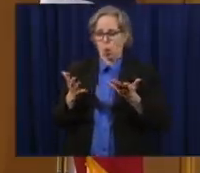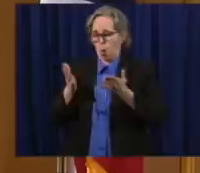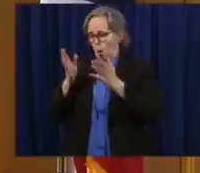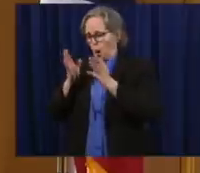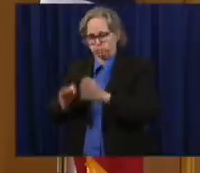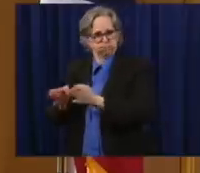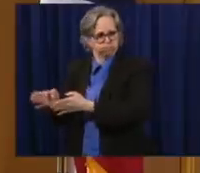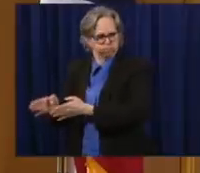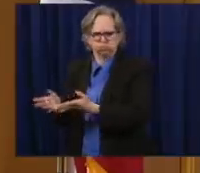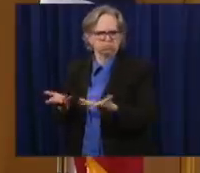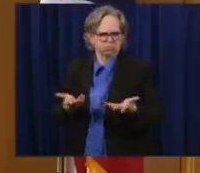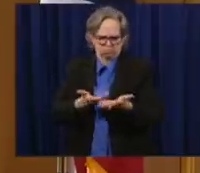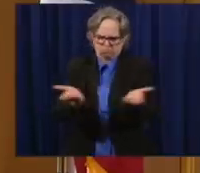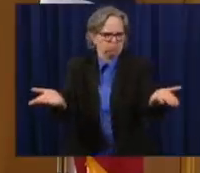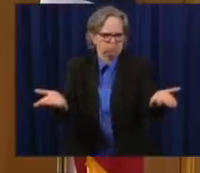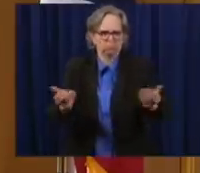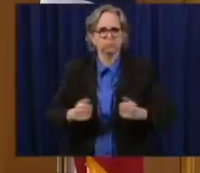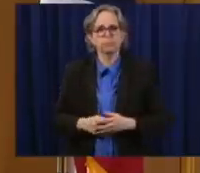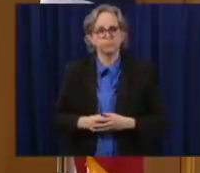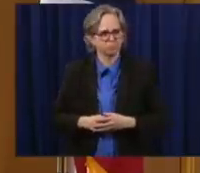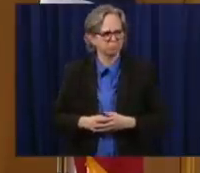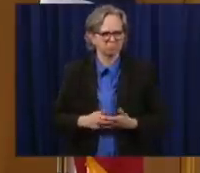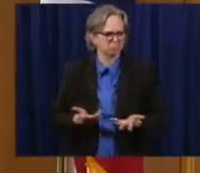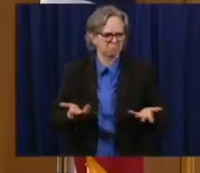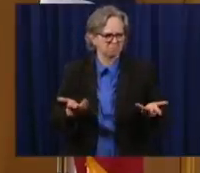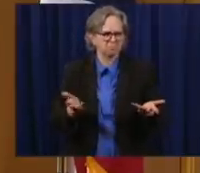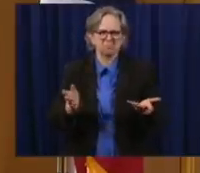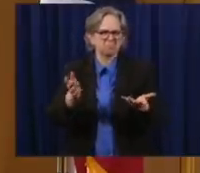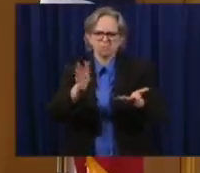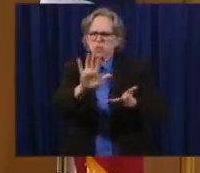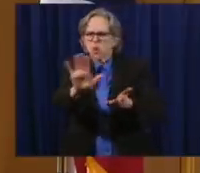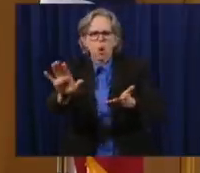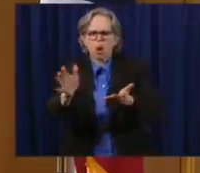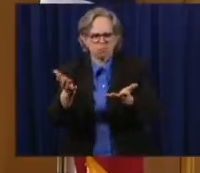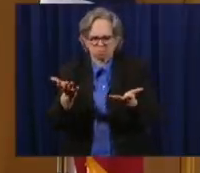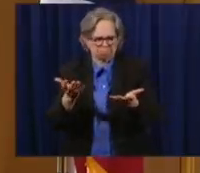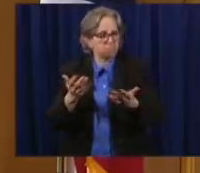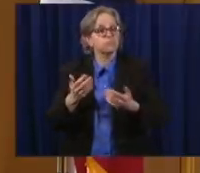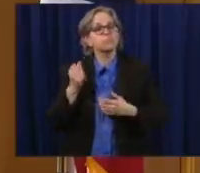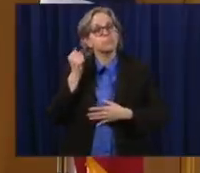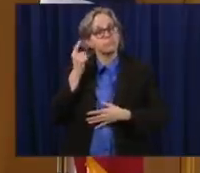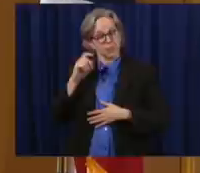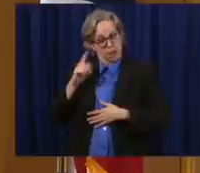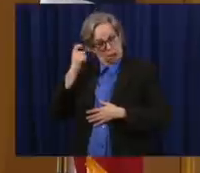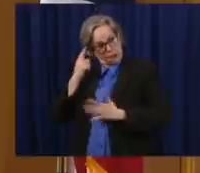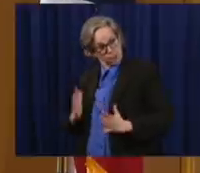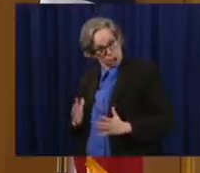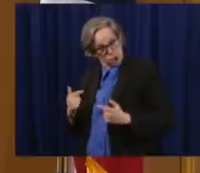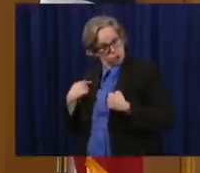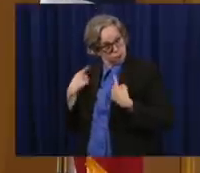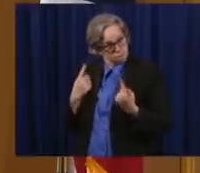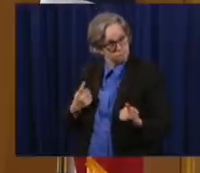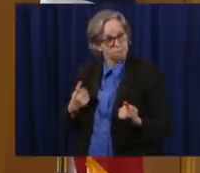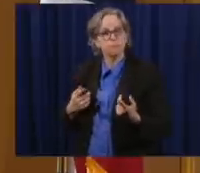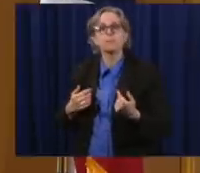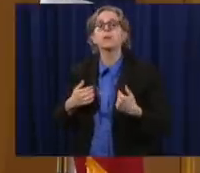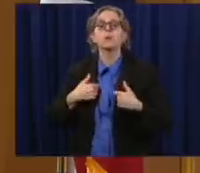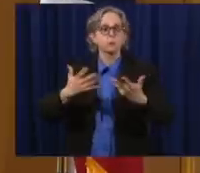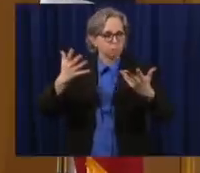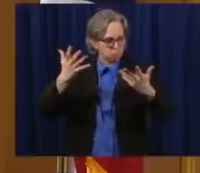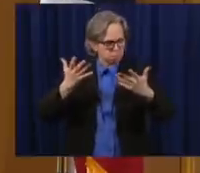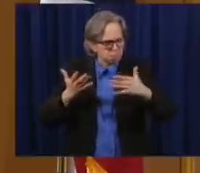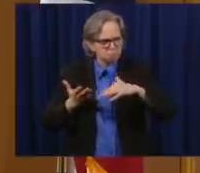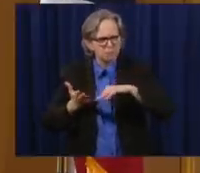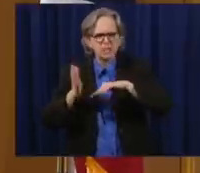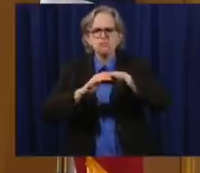life. So during the time I've been governor, we have increased, I don't have a list, but we have increased the